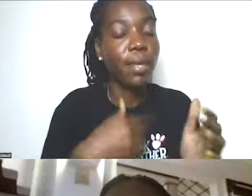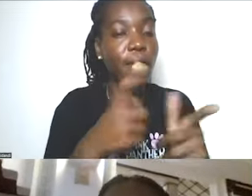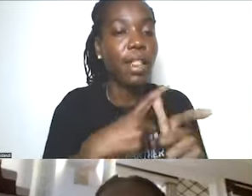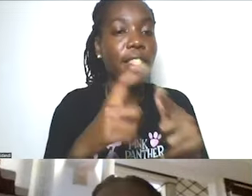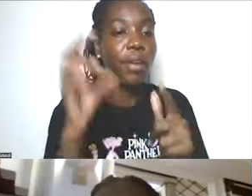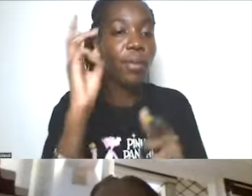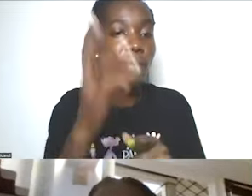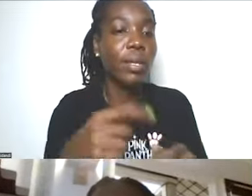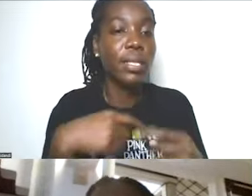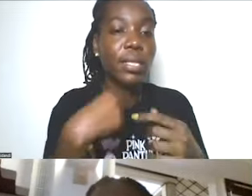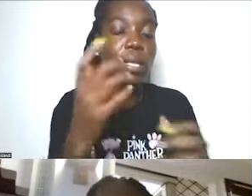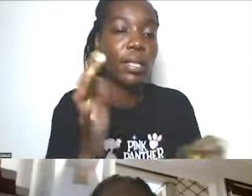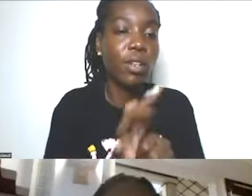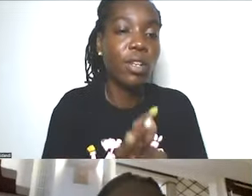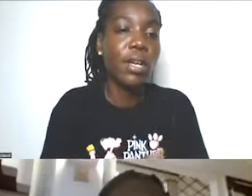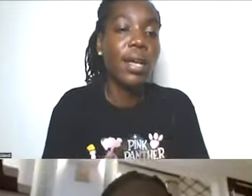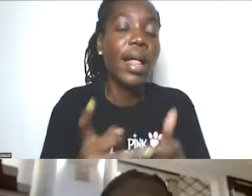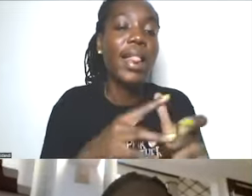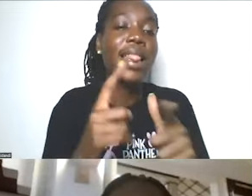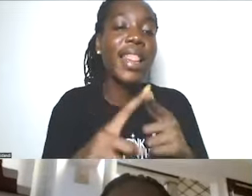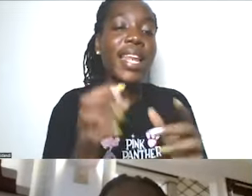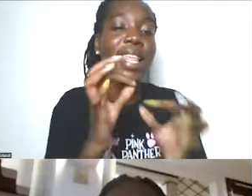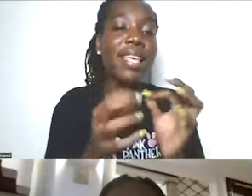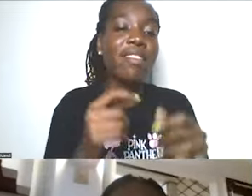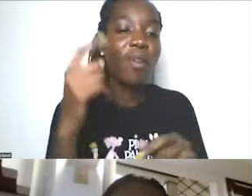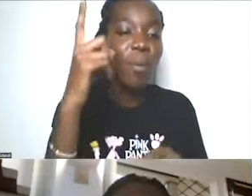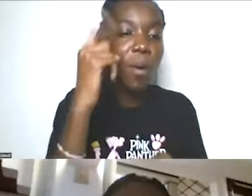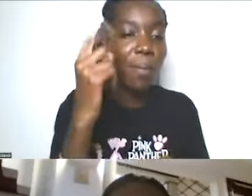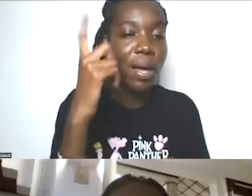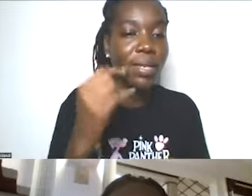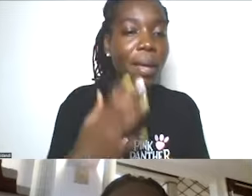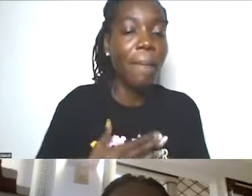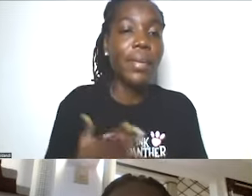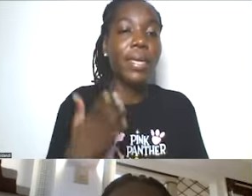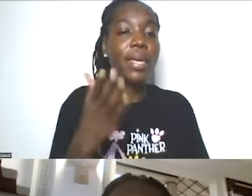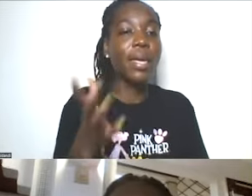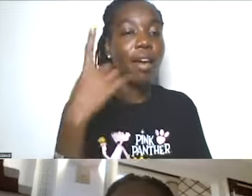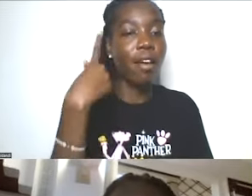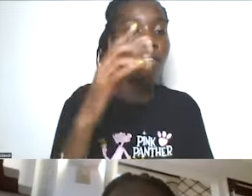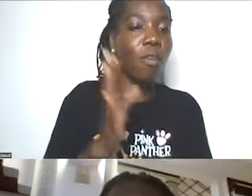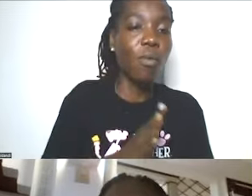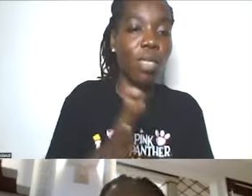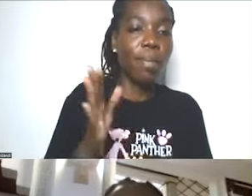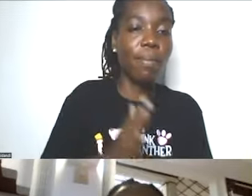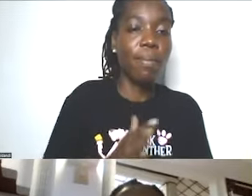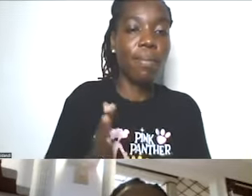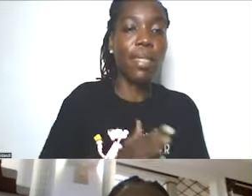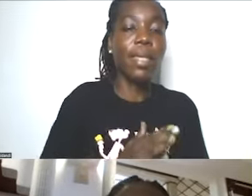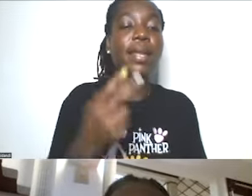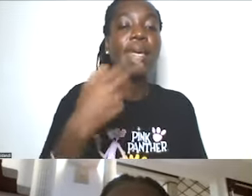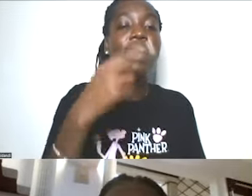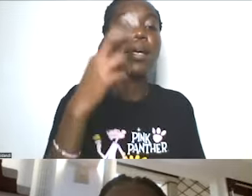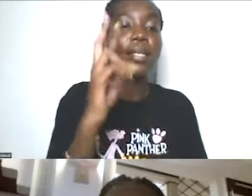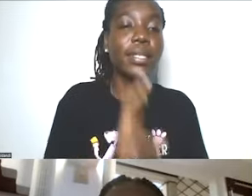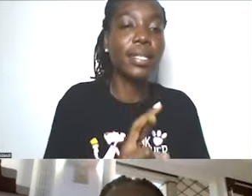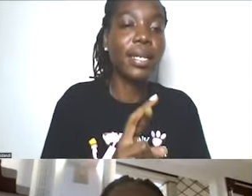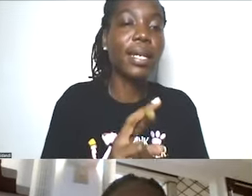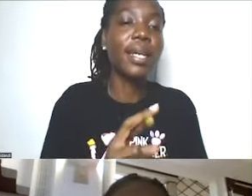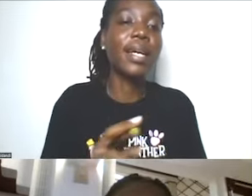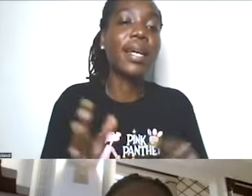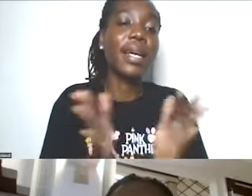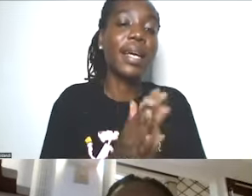guys. And if you're in Mombasa, I am in here for the Women in HR convention. We kick off tomorrow, and we are